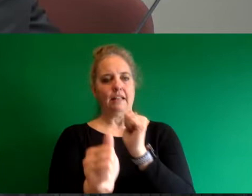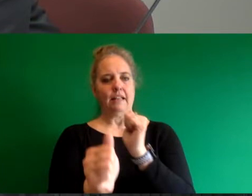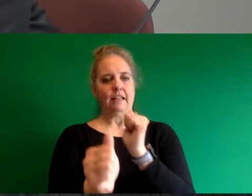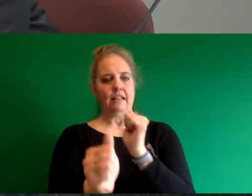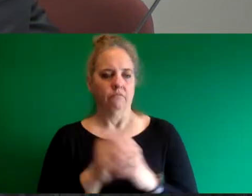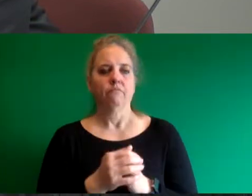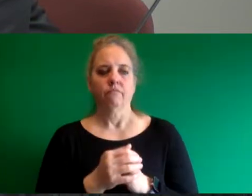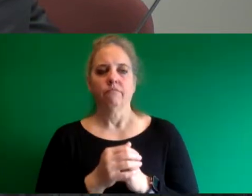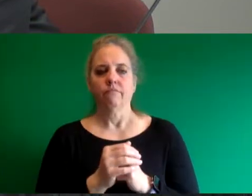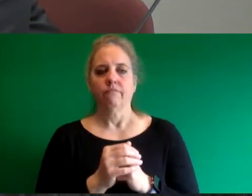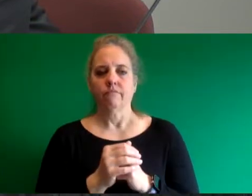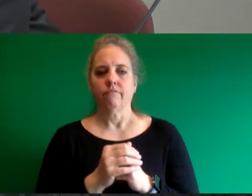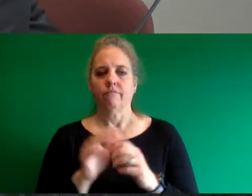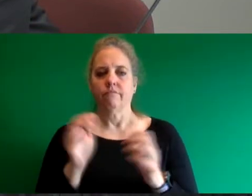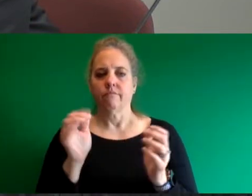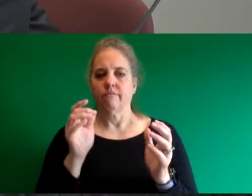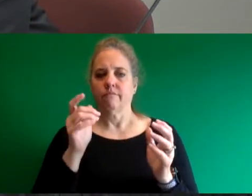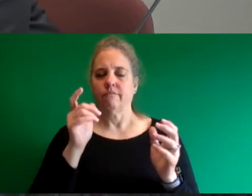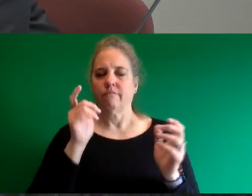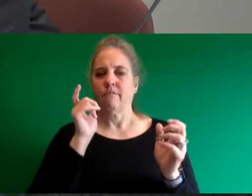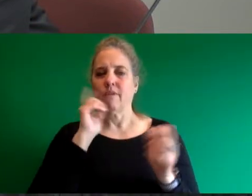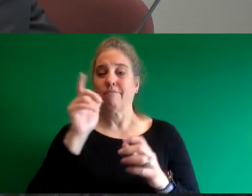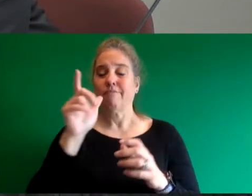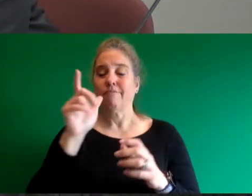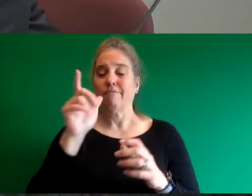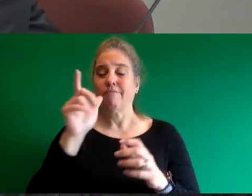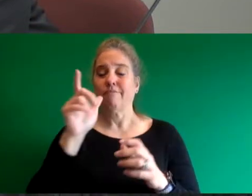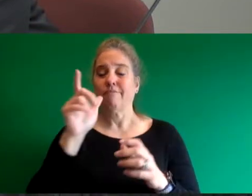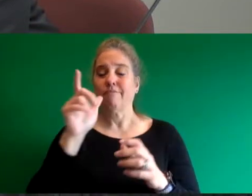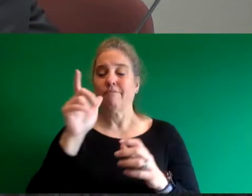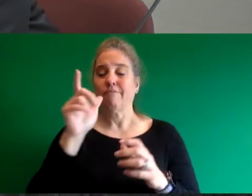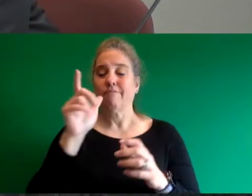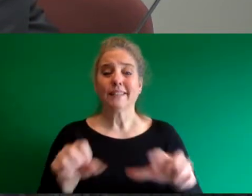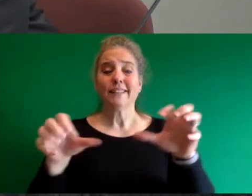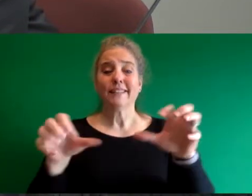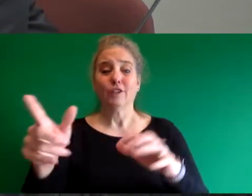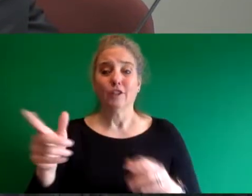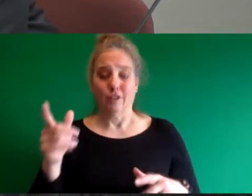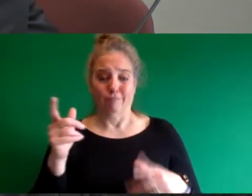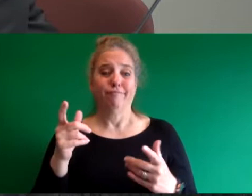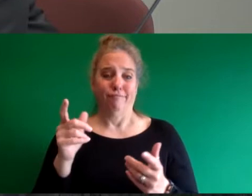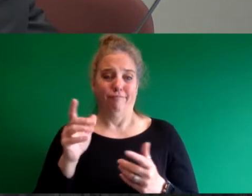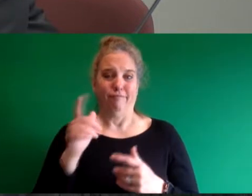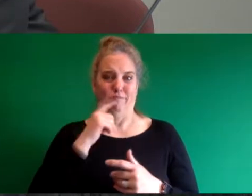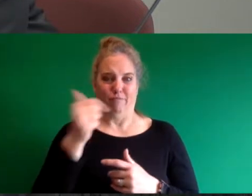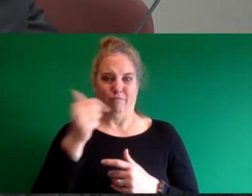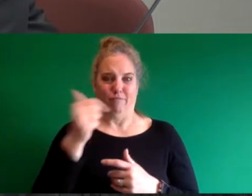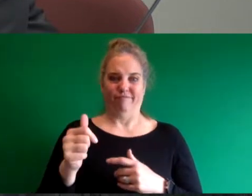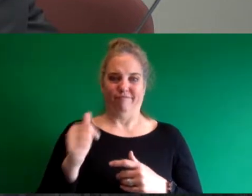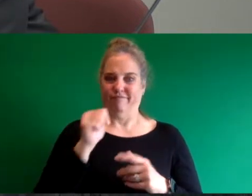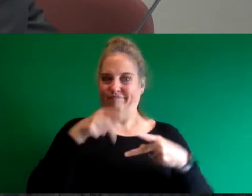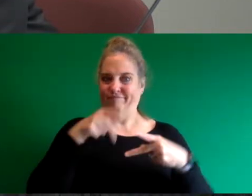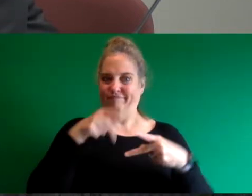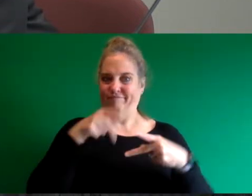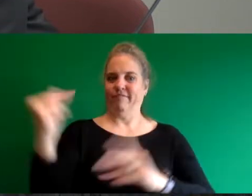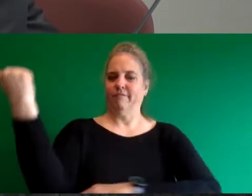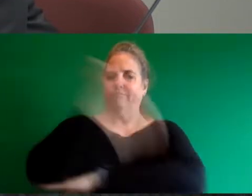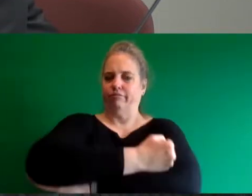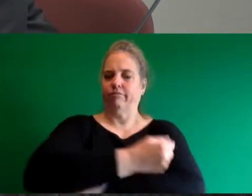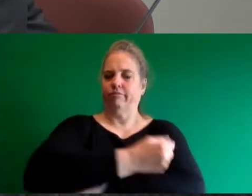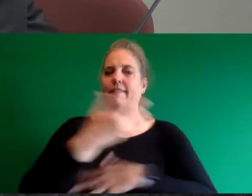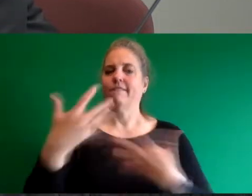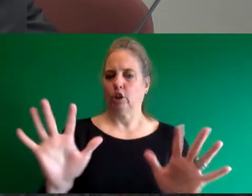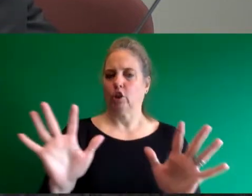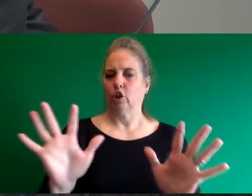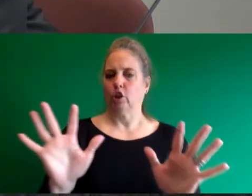2 weeks. It really will, they'll start enforcing it the 1st of September. And we believe there are approximately 30 illicit